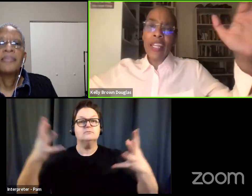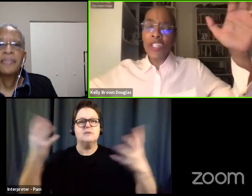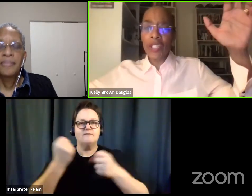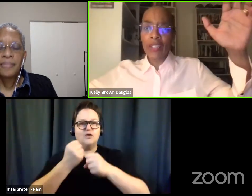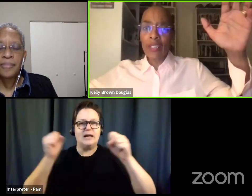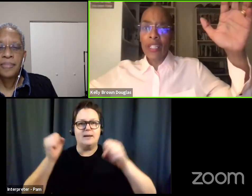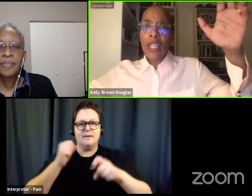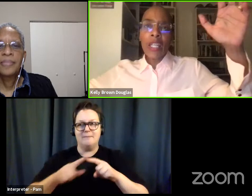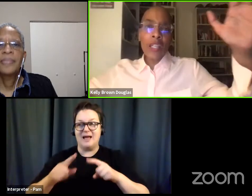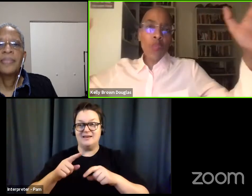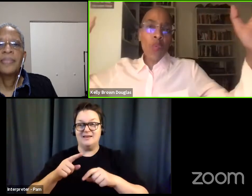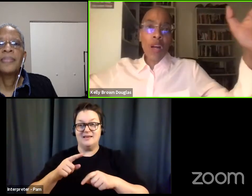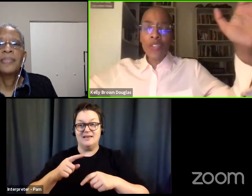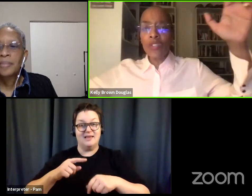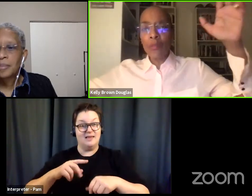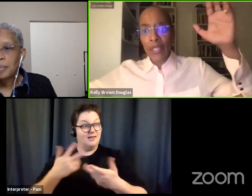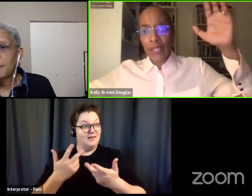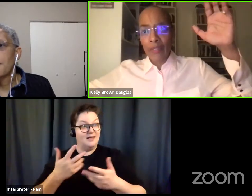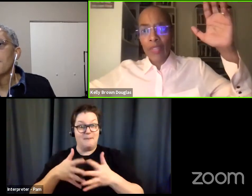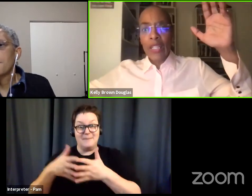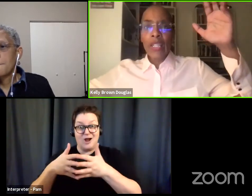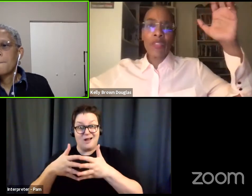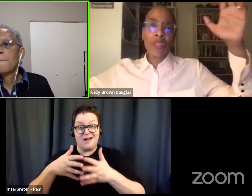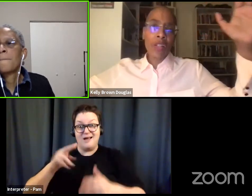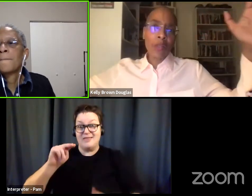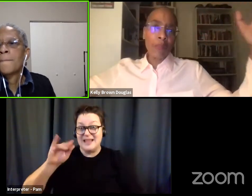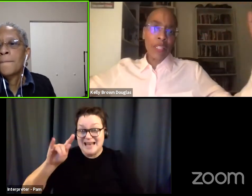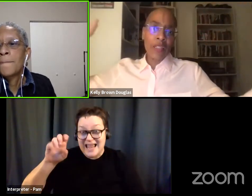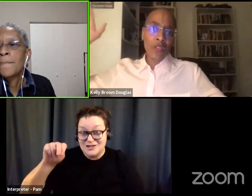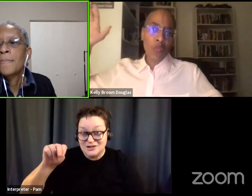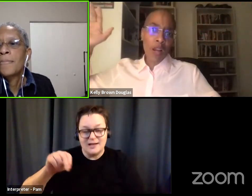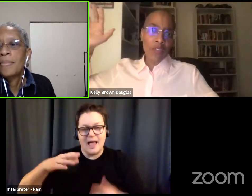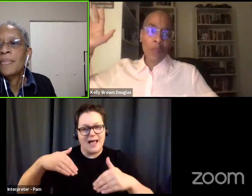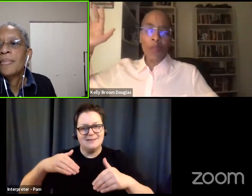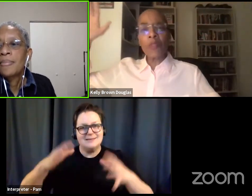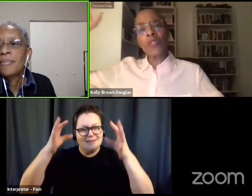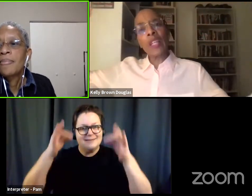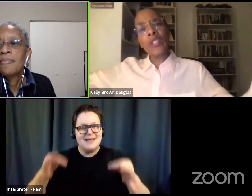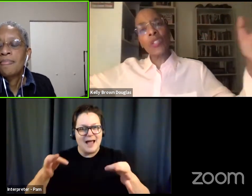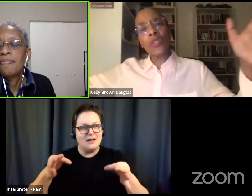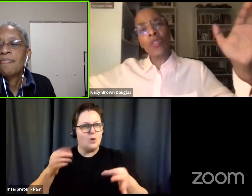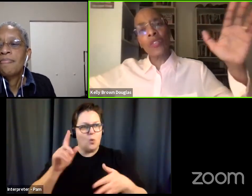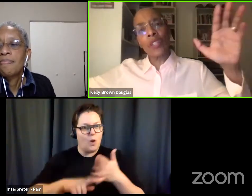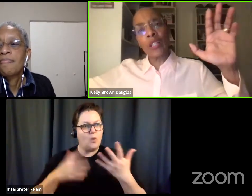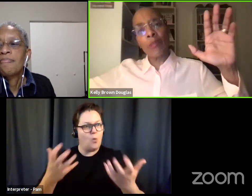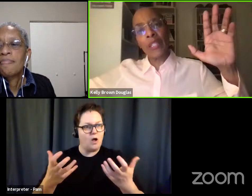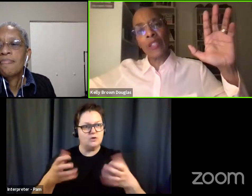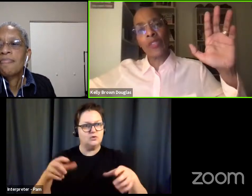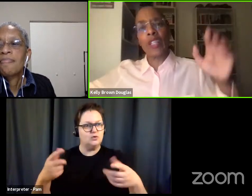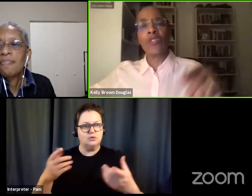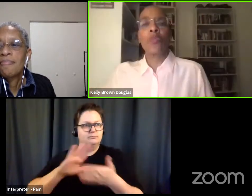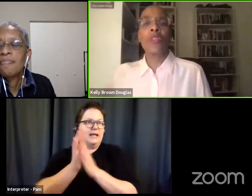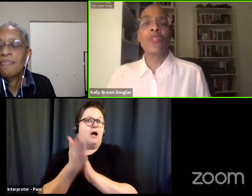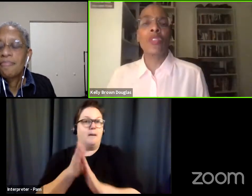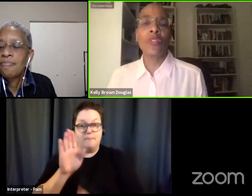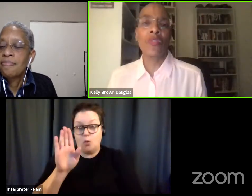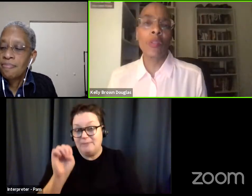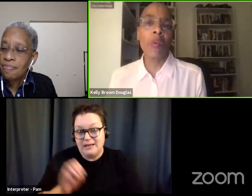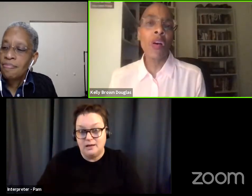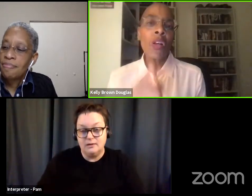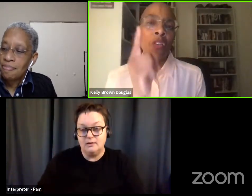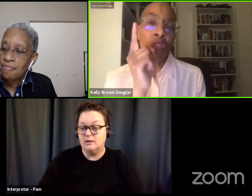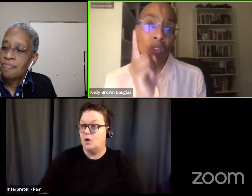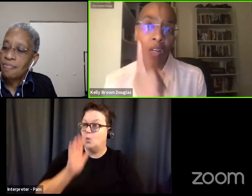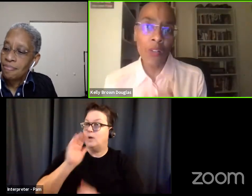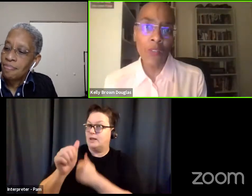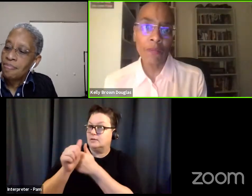of nation it wants to be. Is it going to be this white supremacist nation, or is it going to be this nation that's freedom